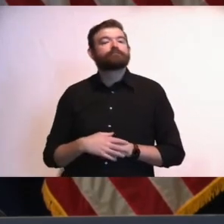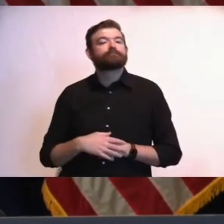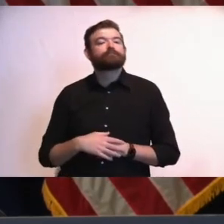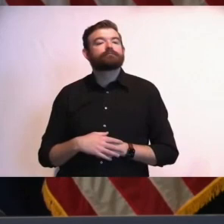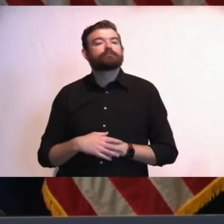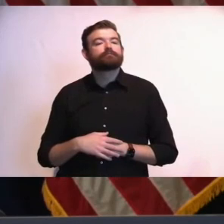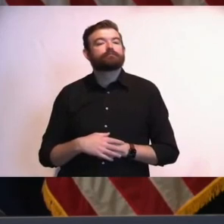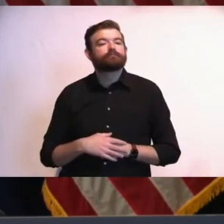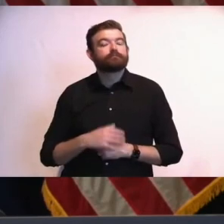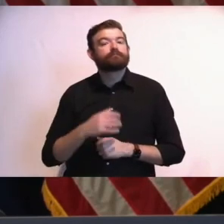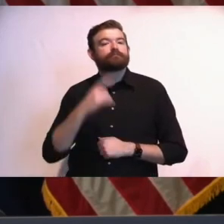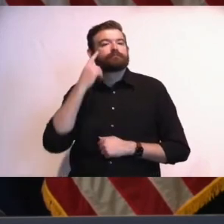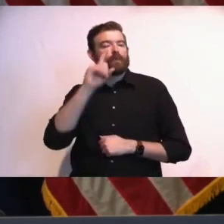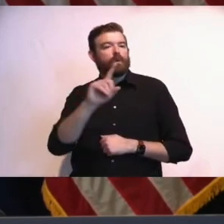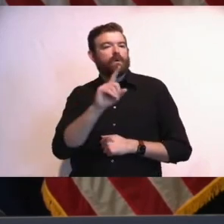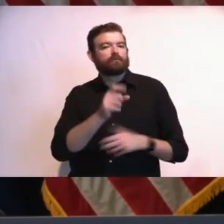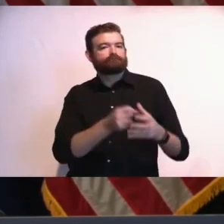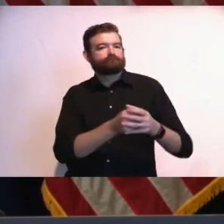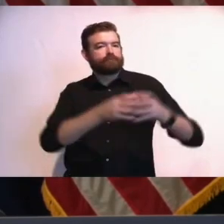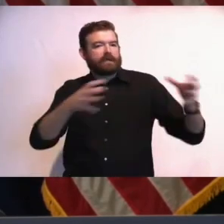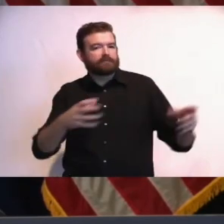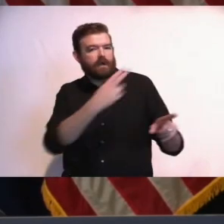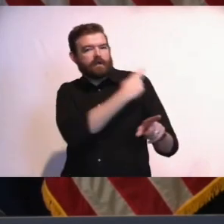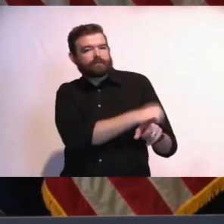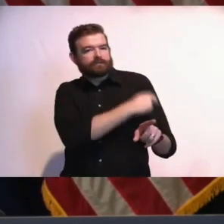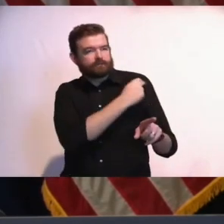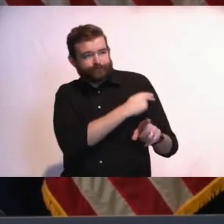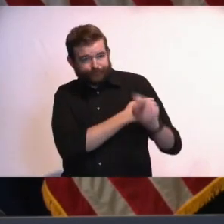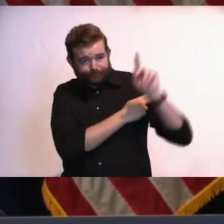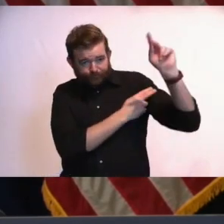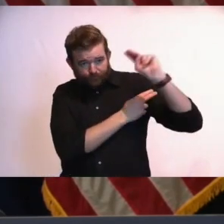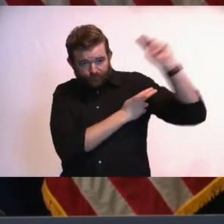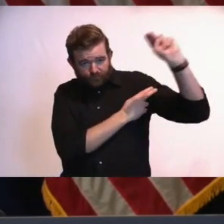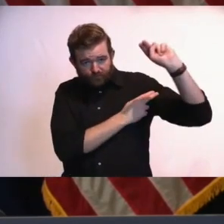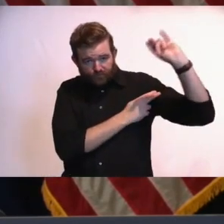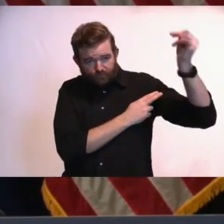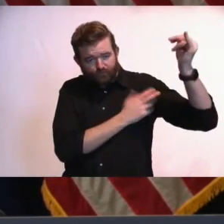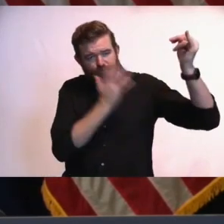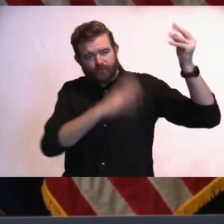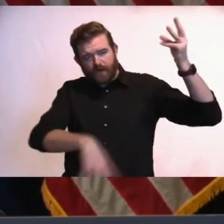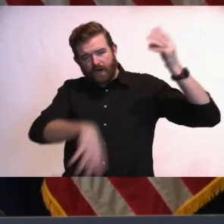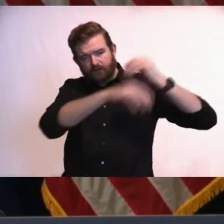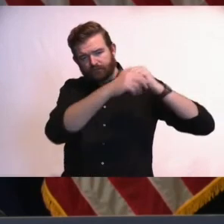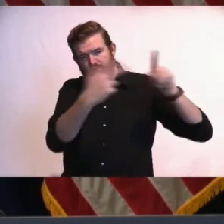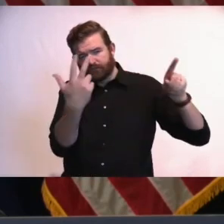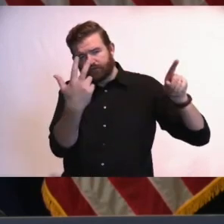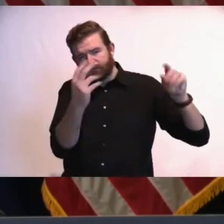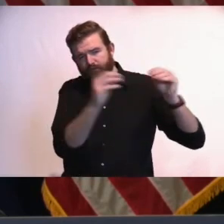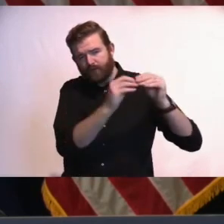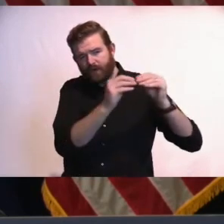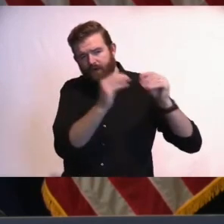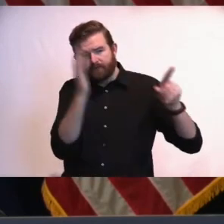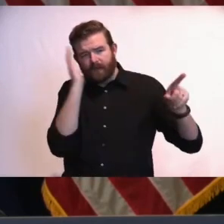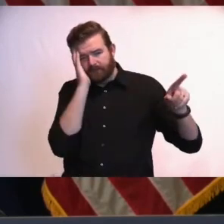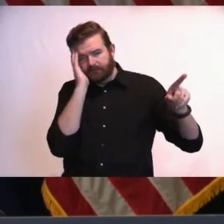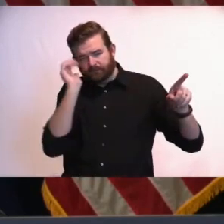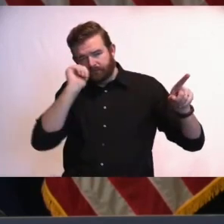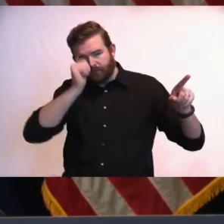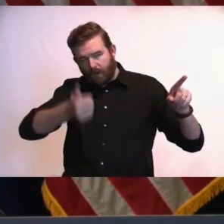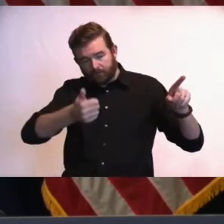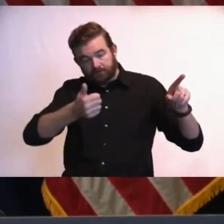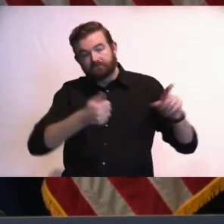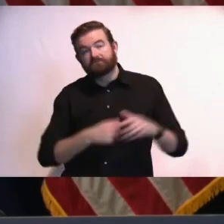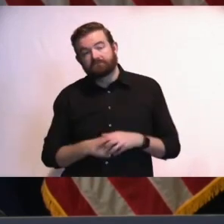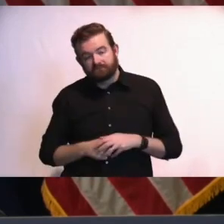in Passaic will be getting 13 more beds tomorrow. That mission continues. I don't know if the commissioner mentioned it. We do